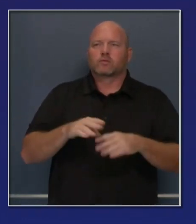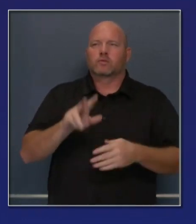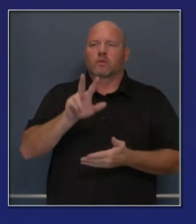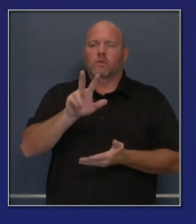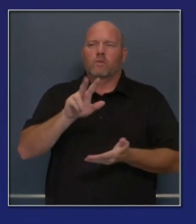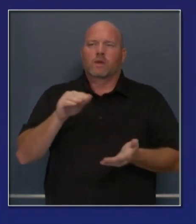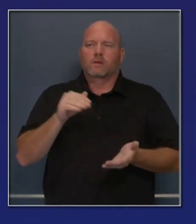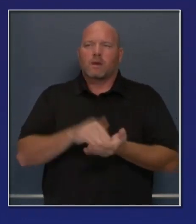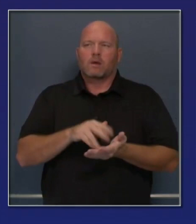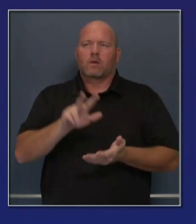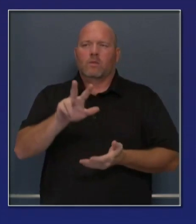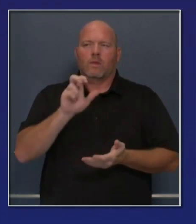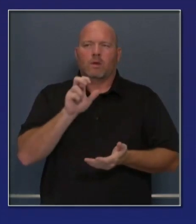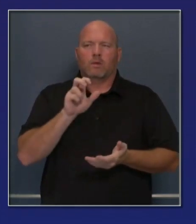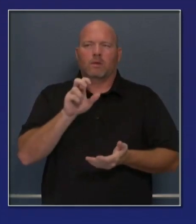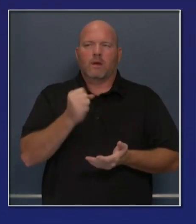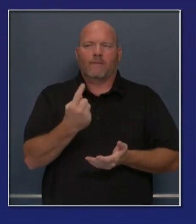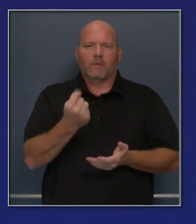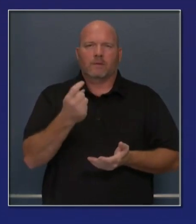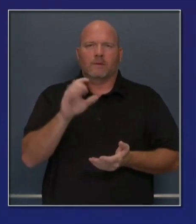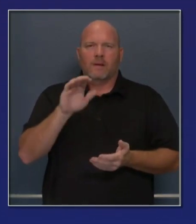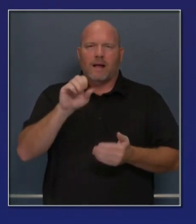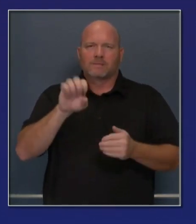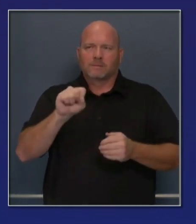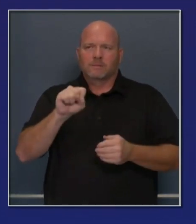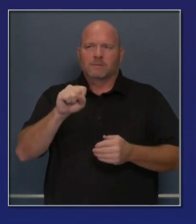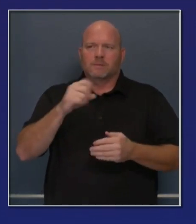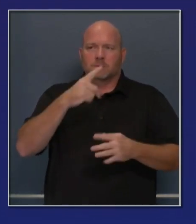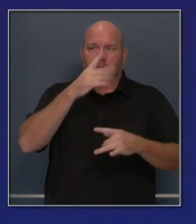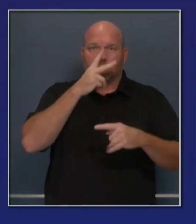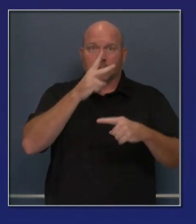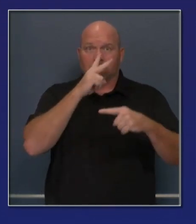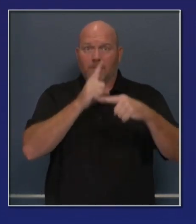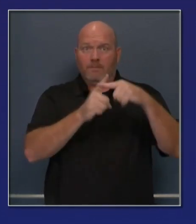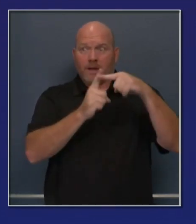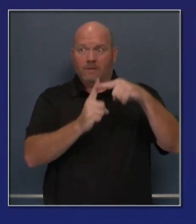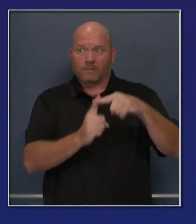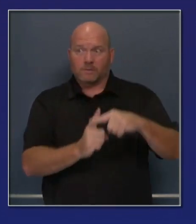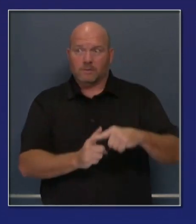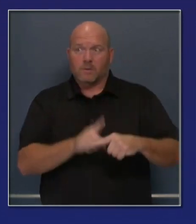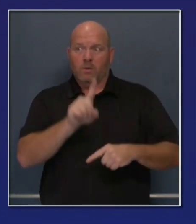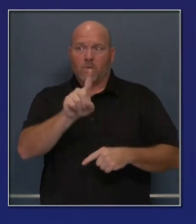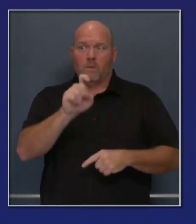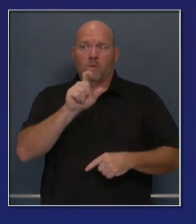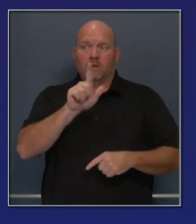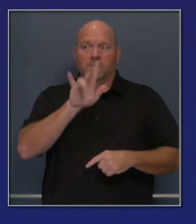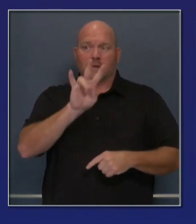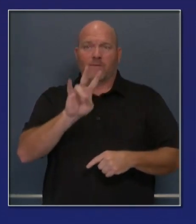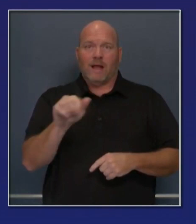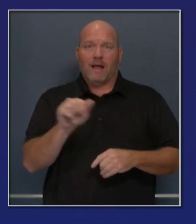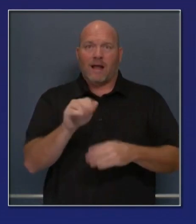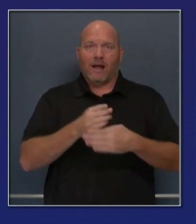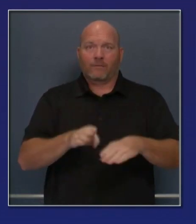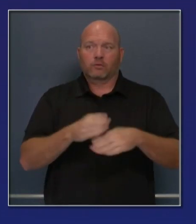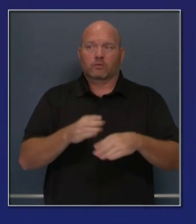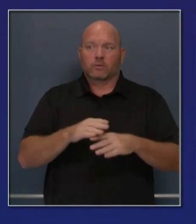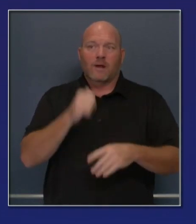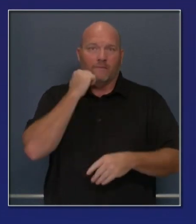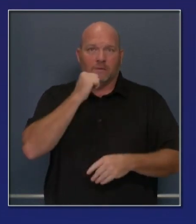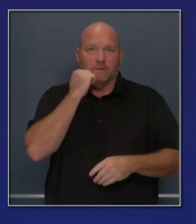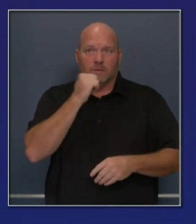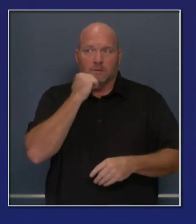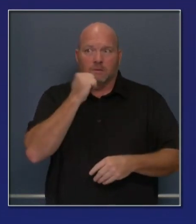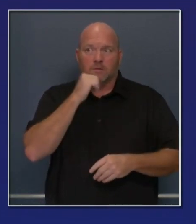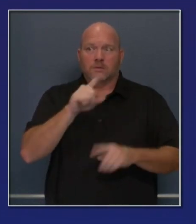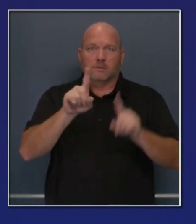3,321 cases. You can see the positivity rate based on the 127,000 average daily tests over the last 7